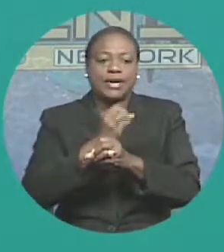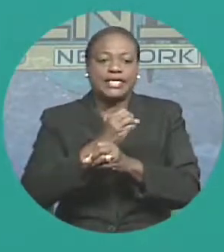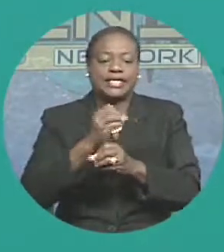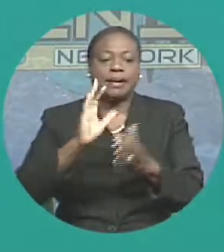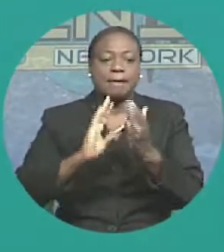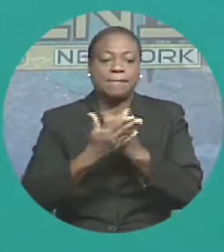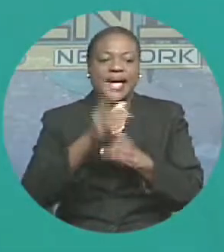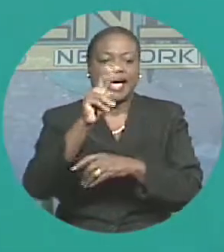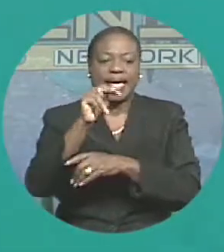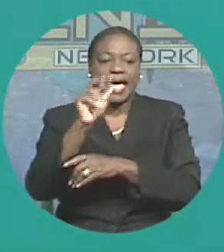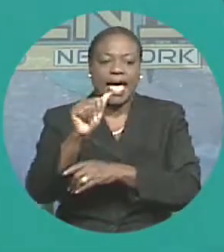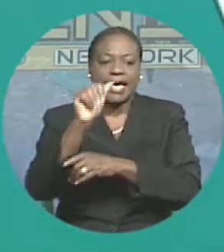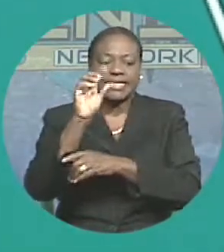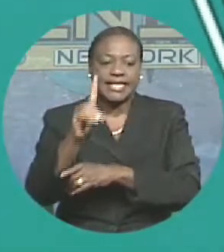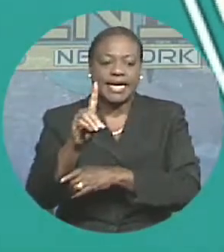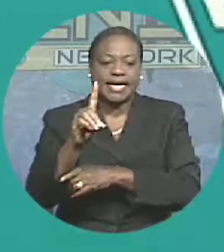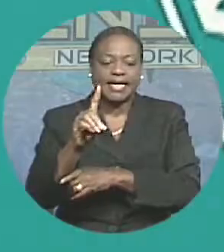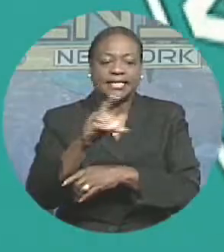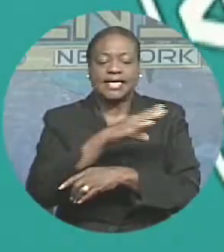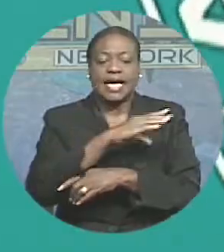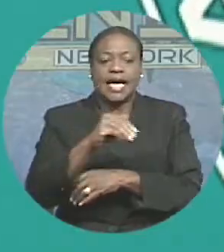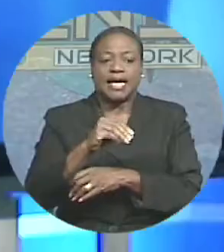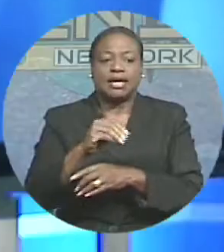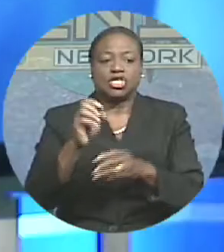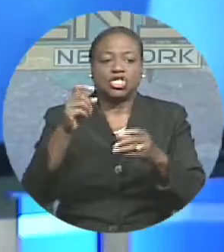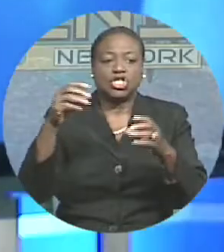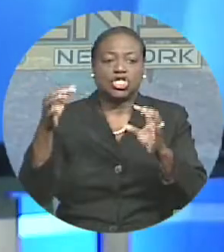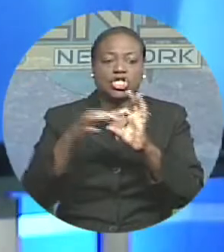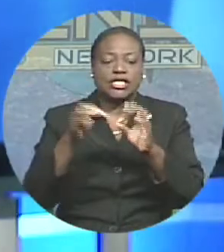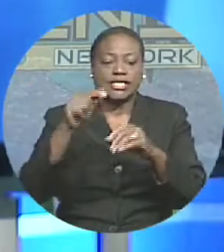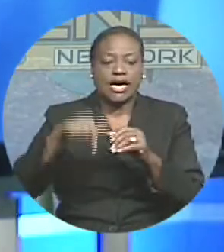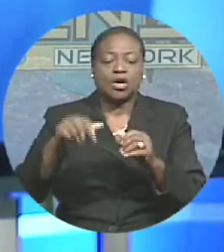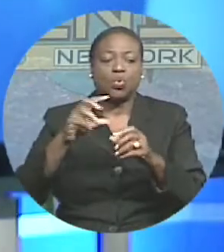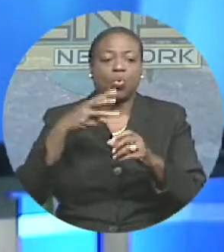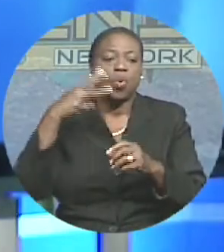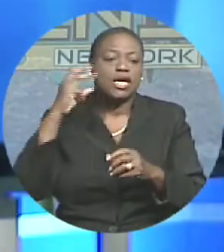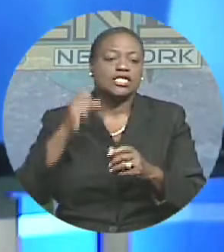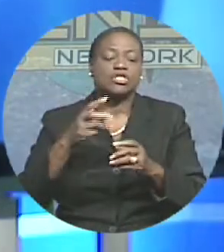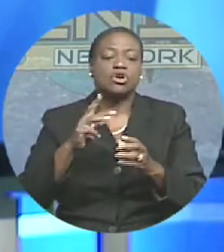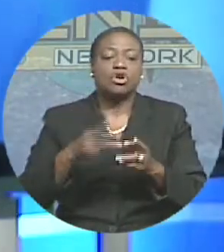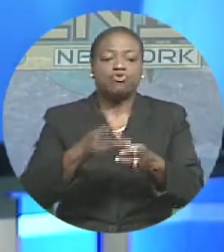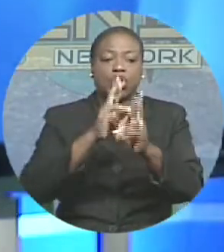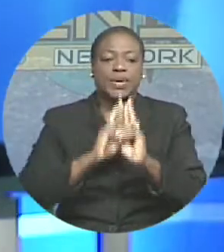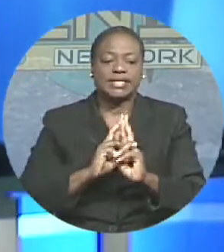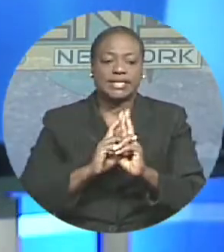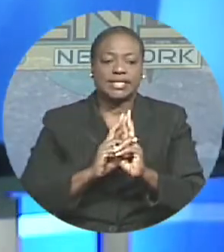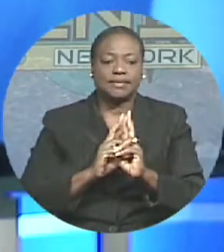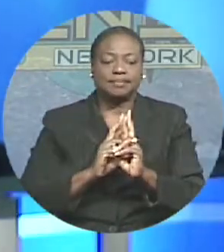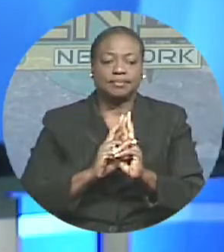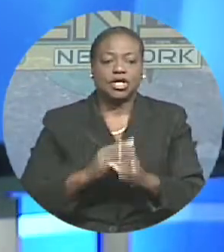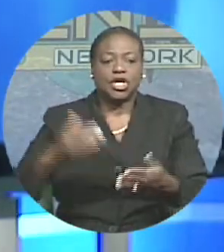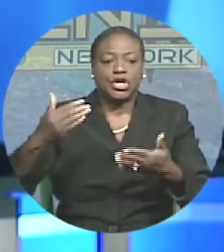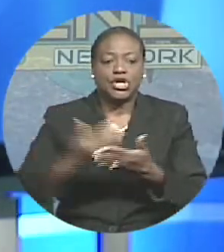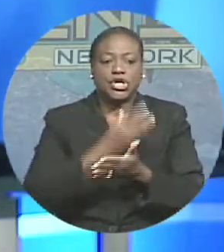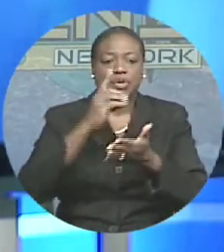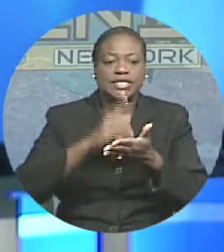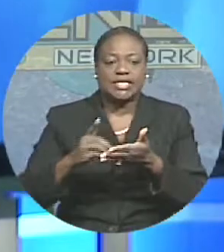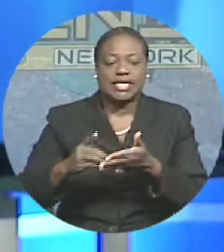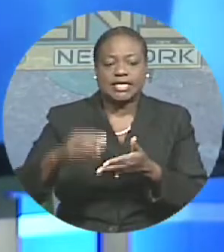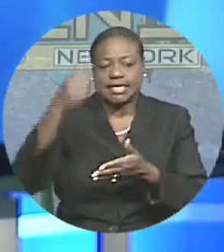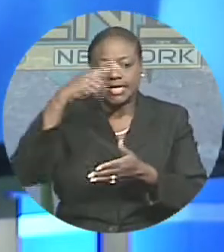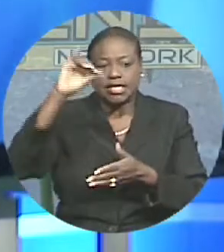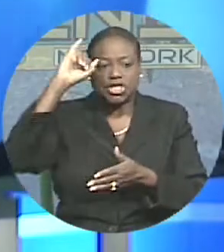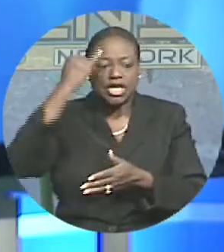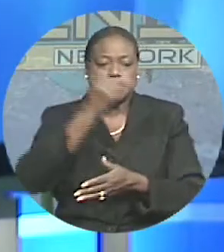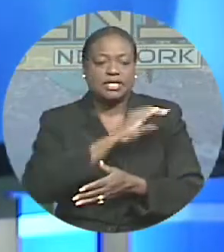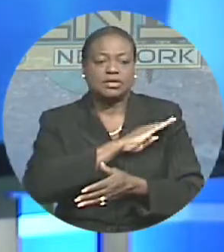shutdown of the airport supply was requested. New details emerging in the Jamie Smith coroner's inquest. A